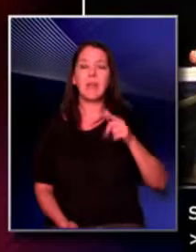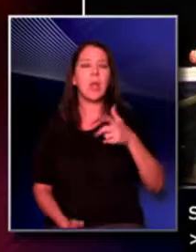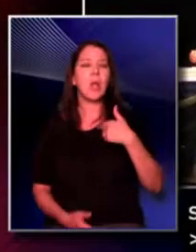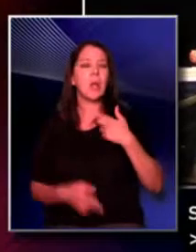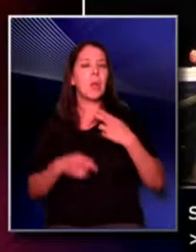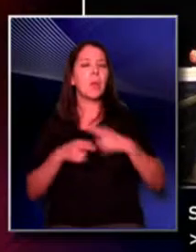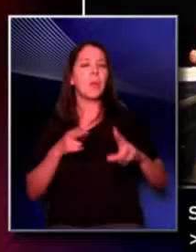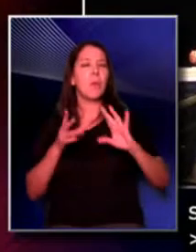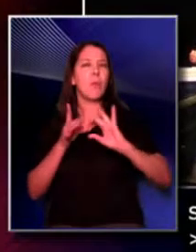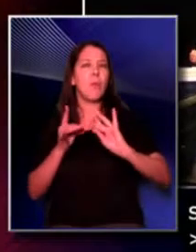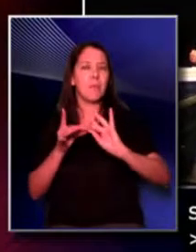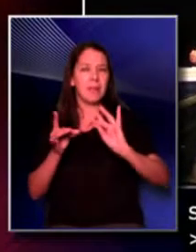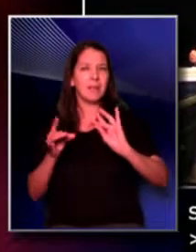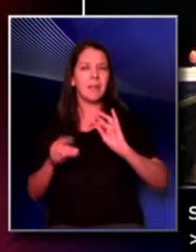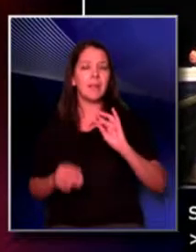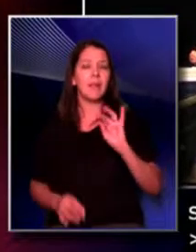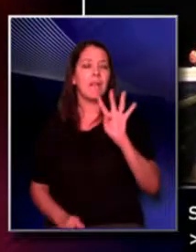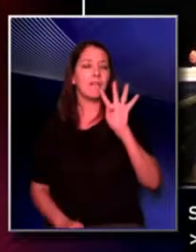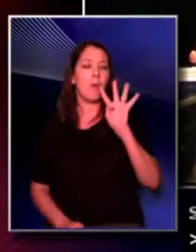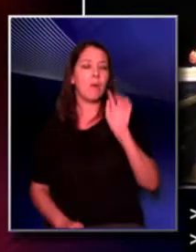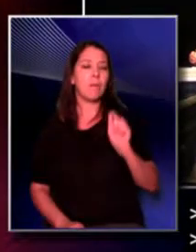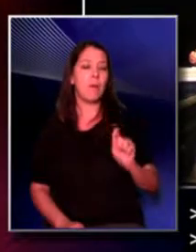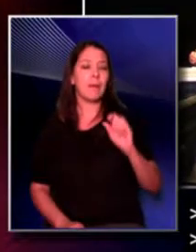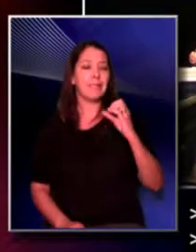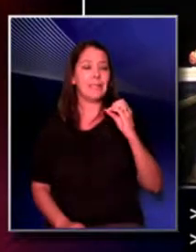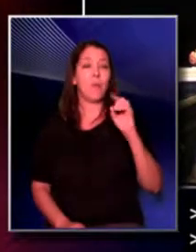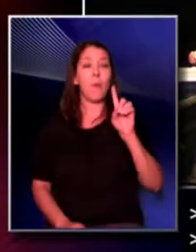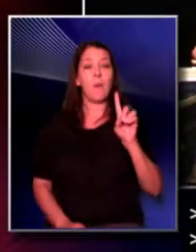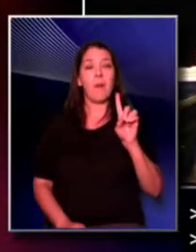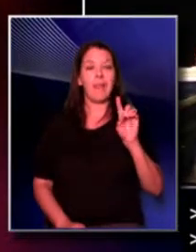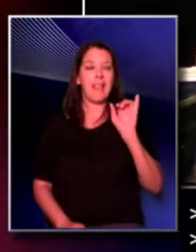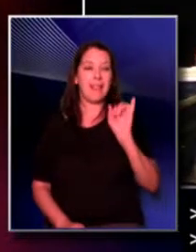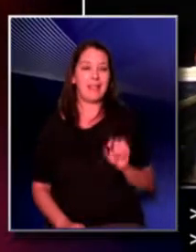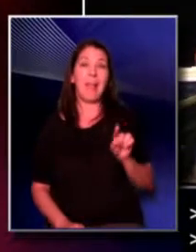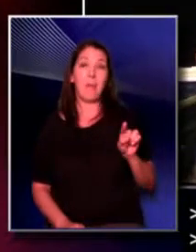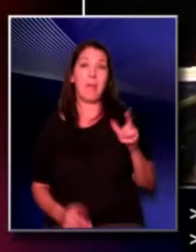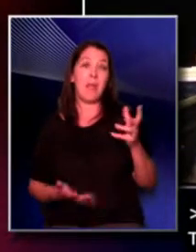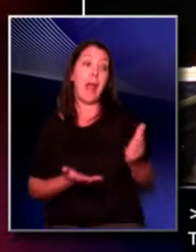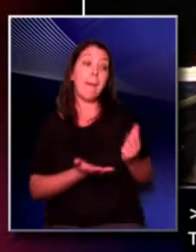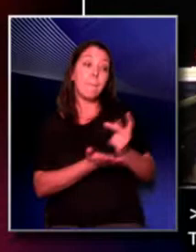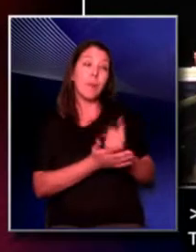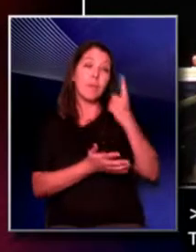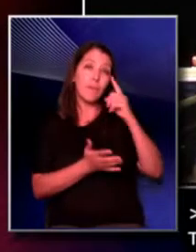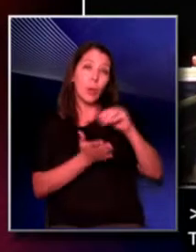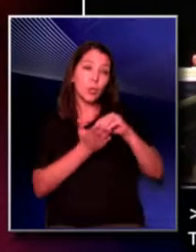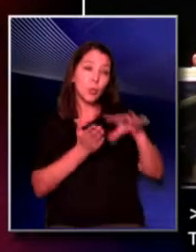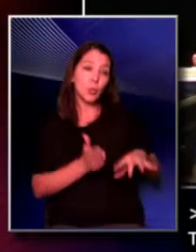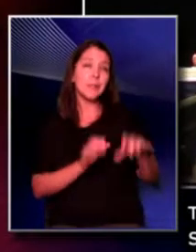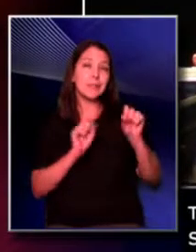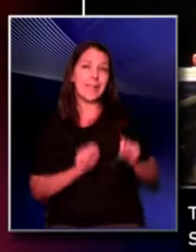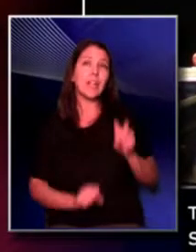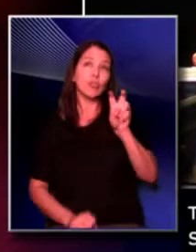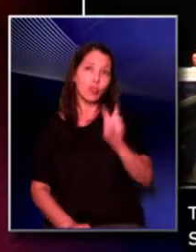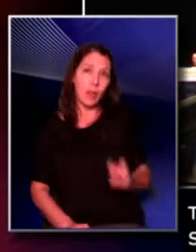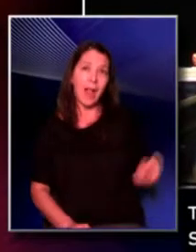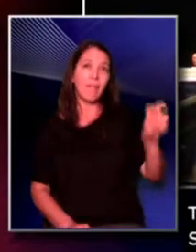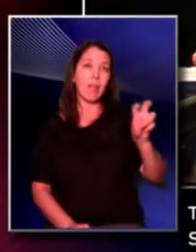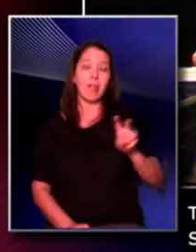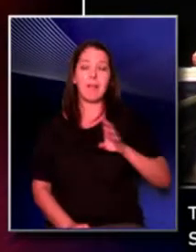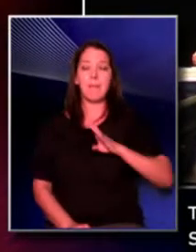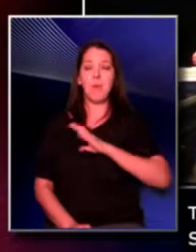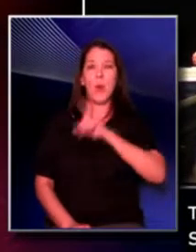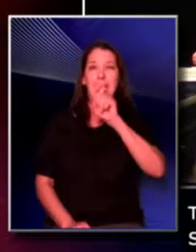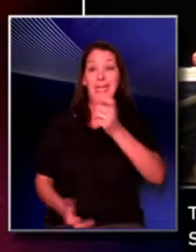comment. On 4.01, that is an approval for the students to travel, and the board needs to